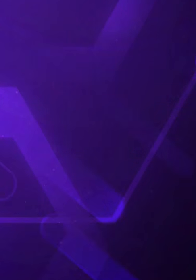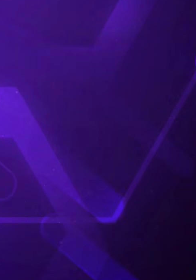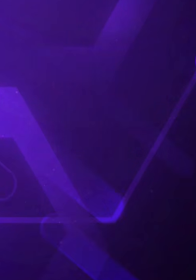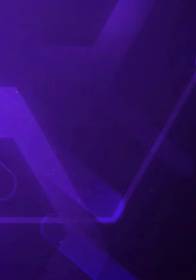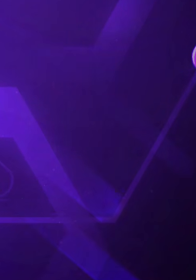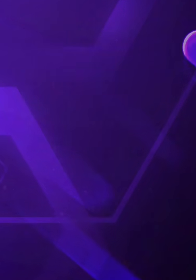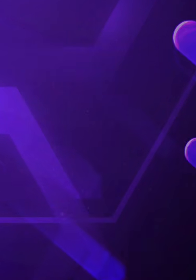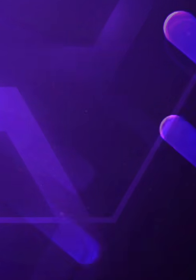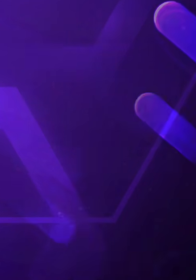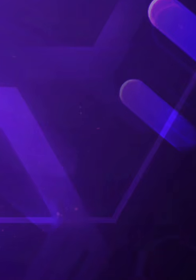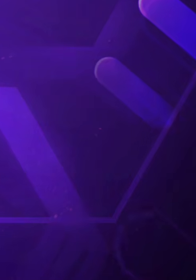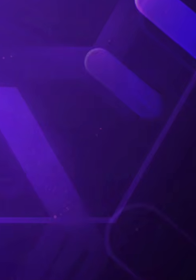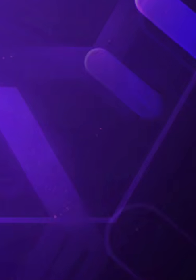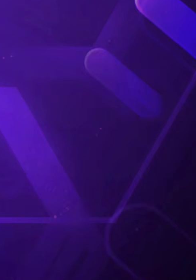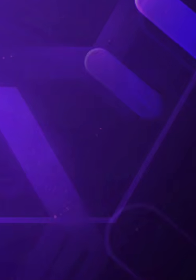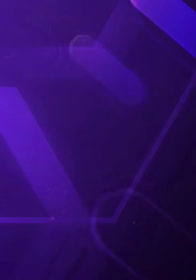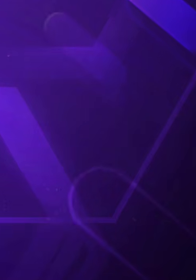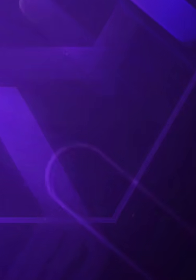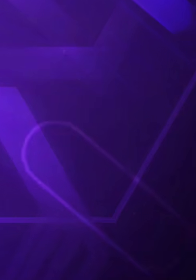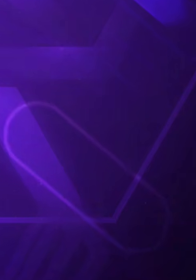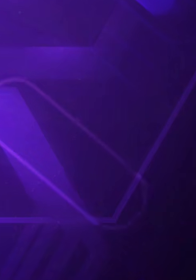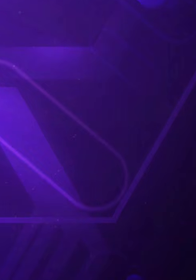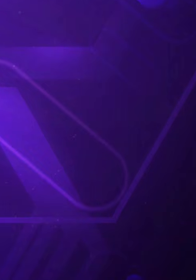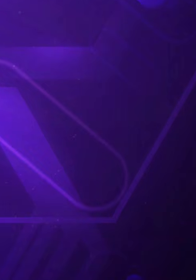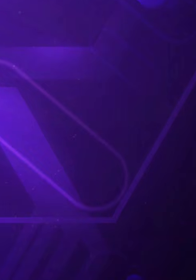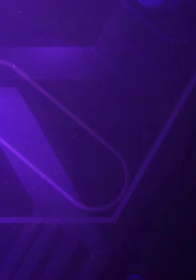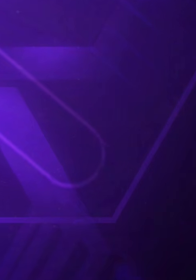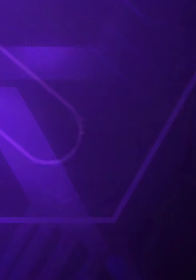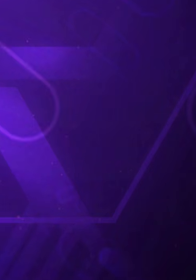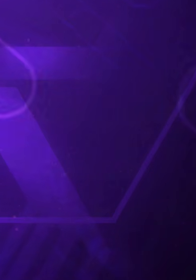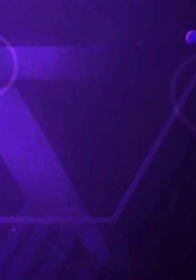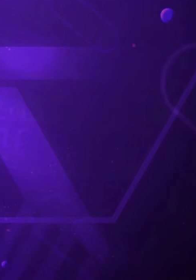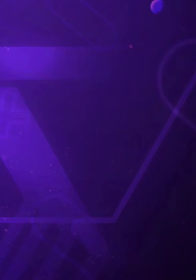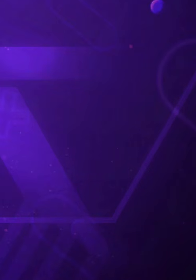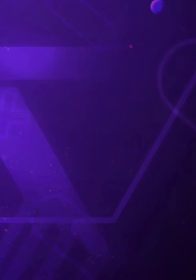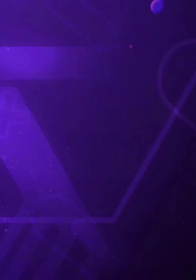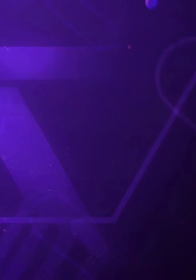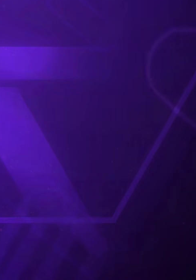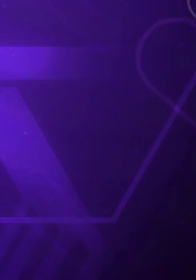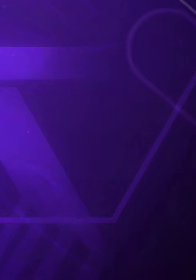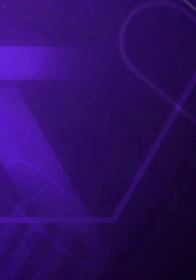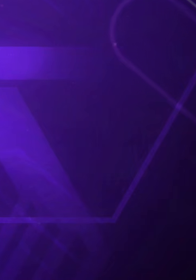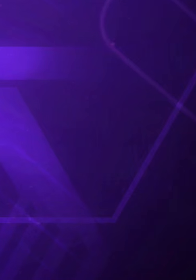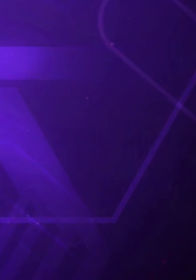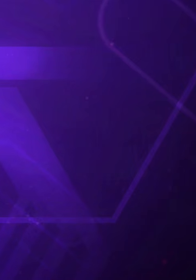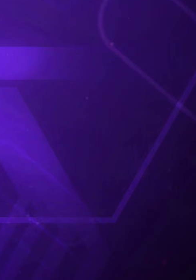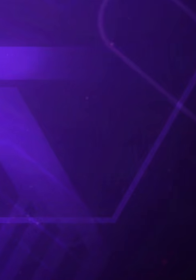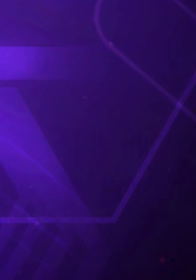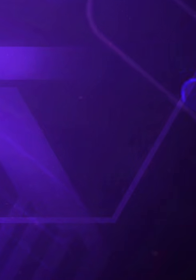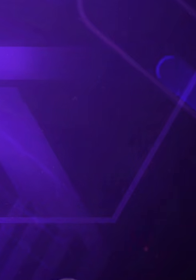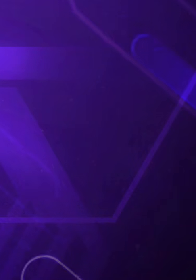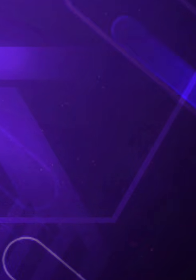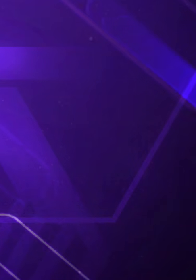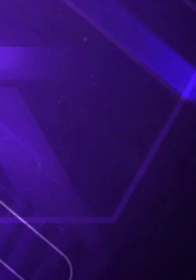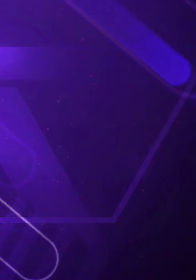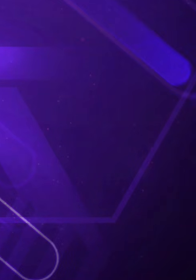will We live. live. What do you mean by invention, Siddharth? Some people will create something